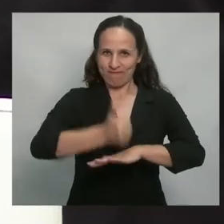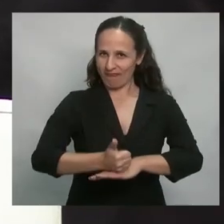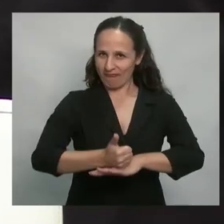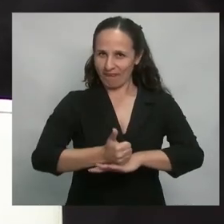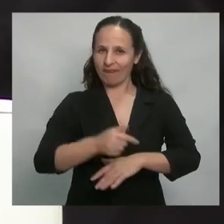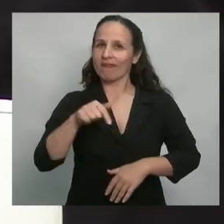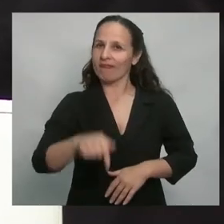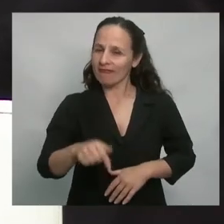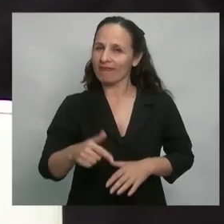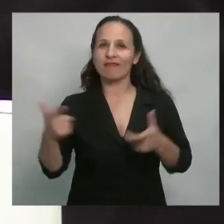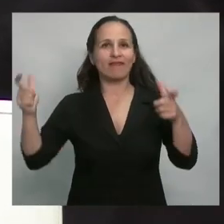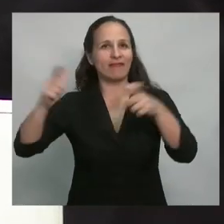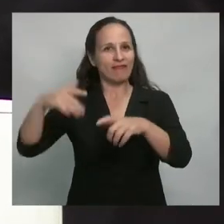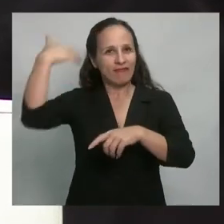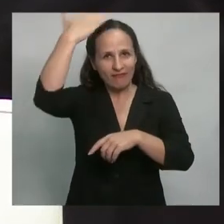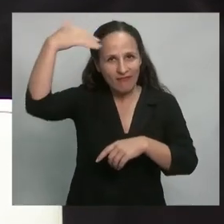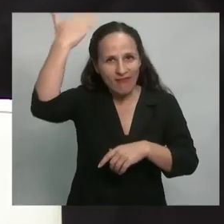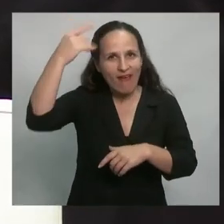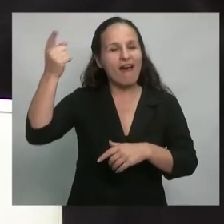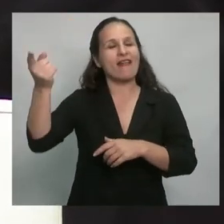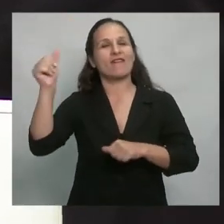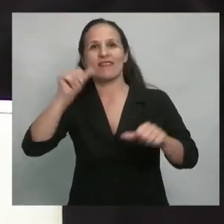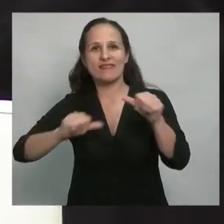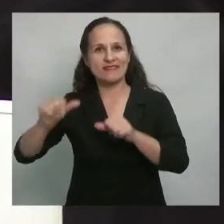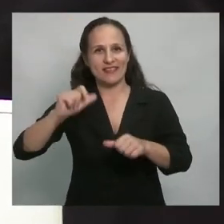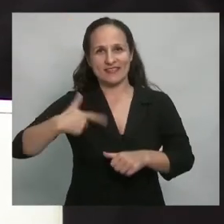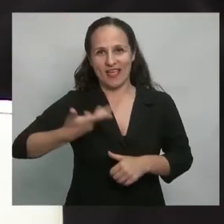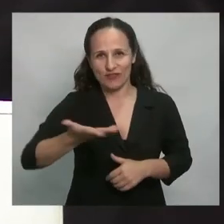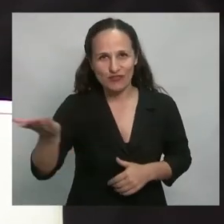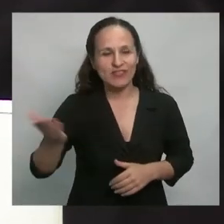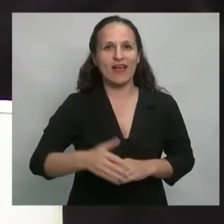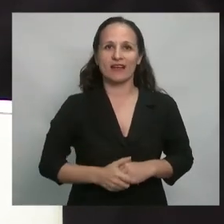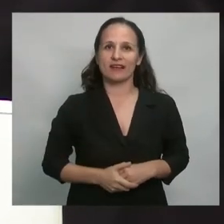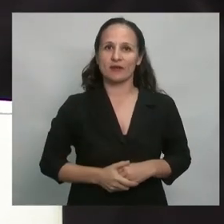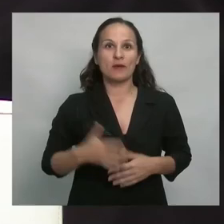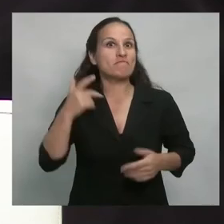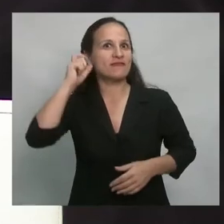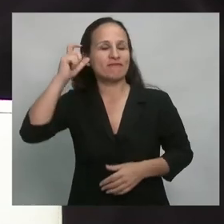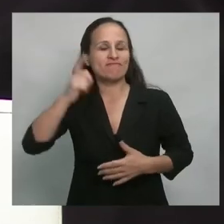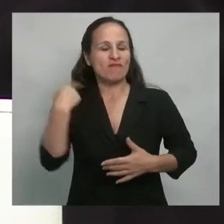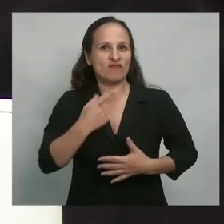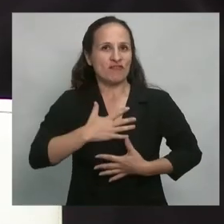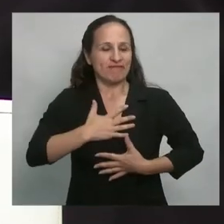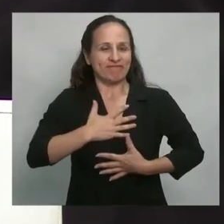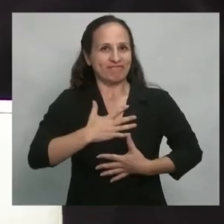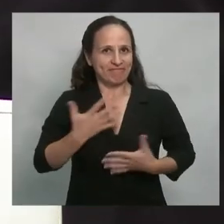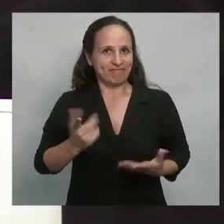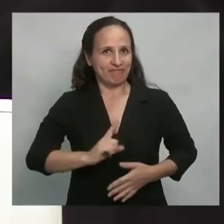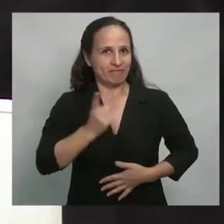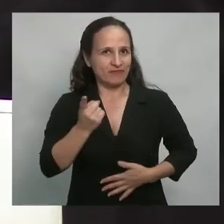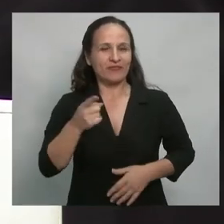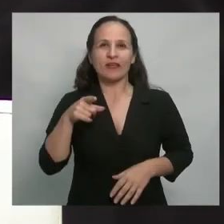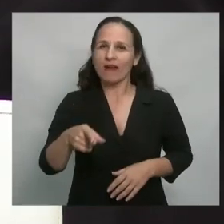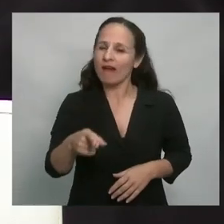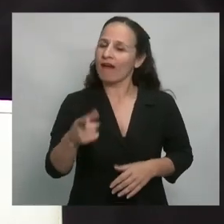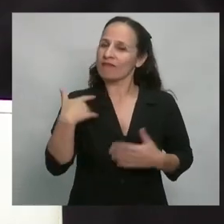Sciences. We are honored and we are humbled by this valuable recognition of our very young institution.